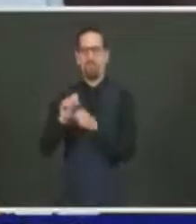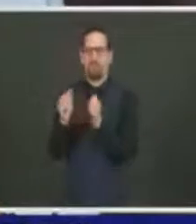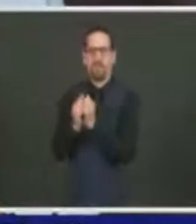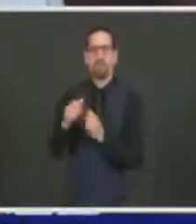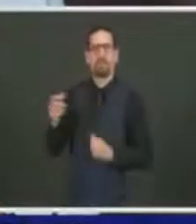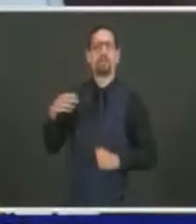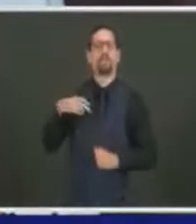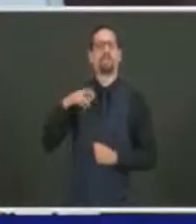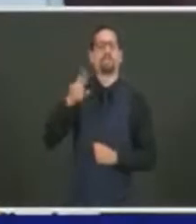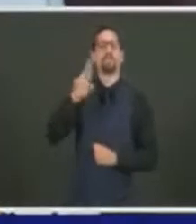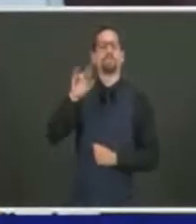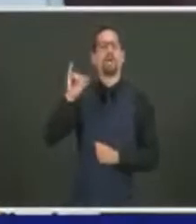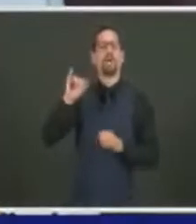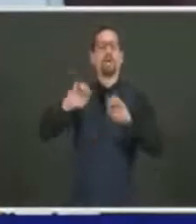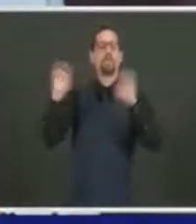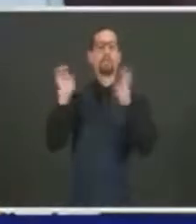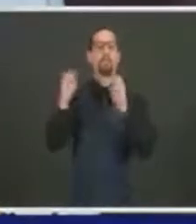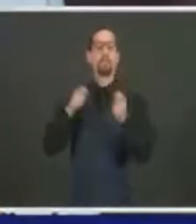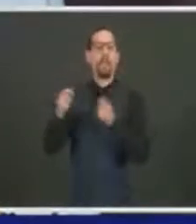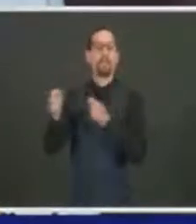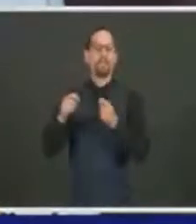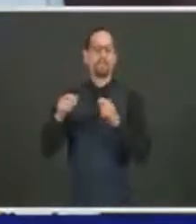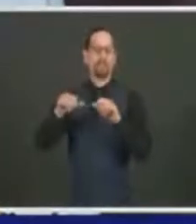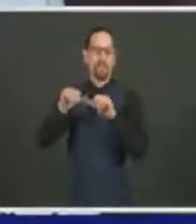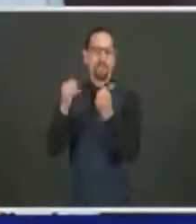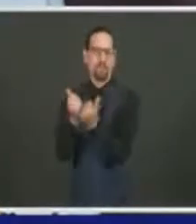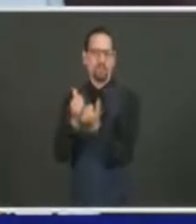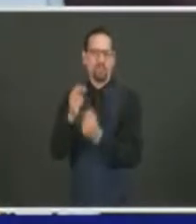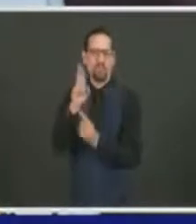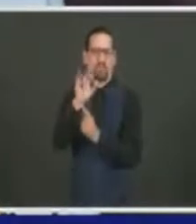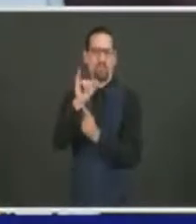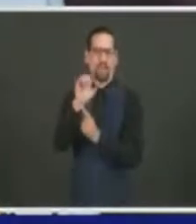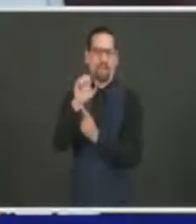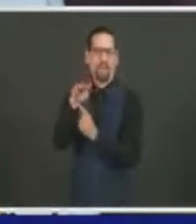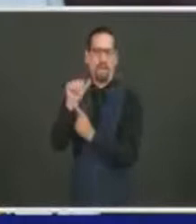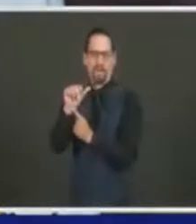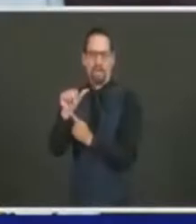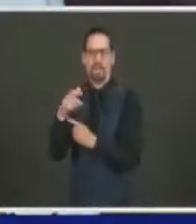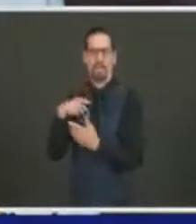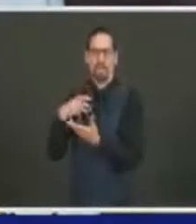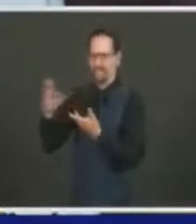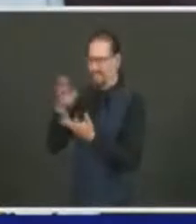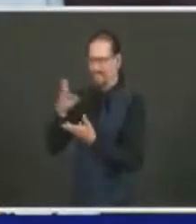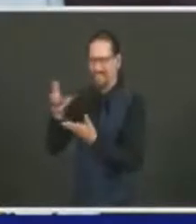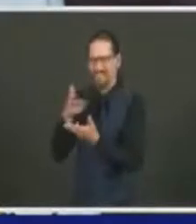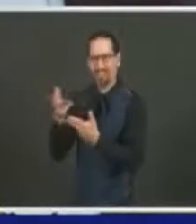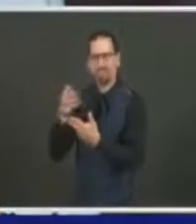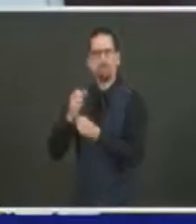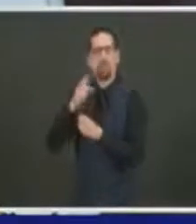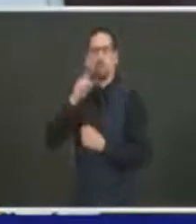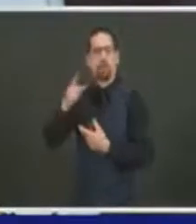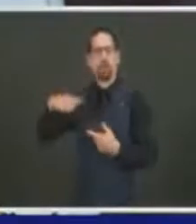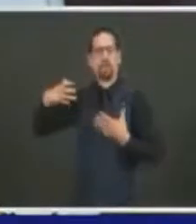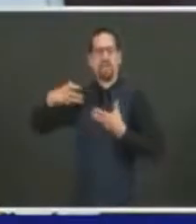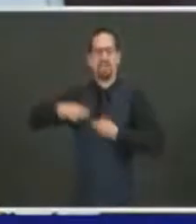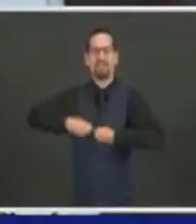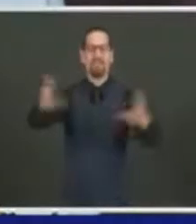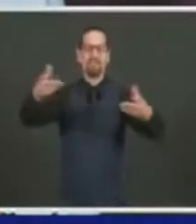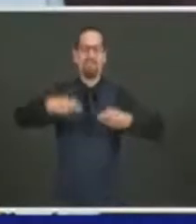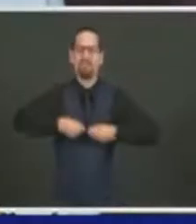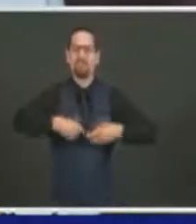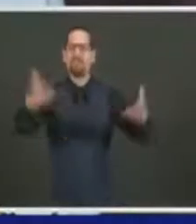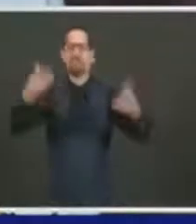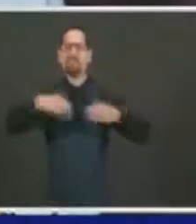Equity Zones to get hundreds and thousands of masks into the communities in Rhode Island that are hardest